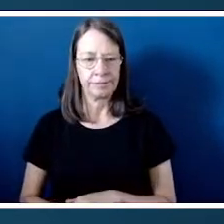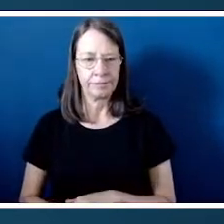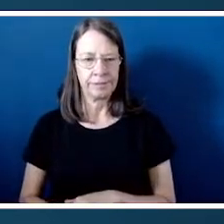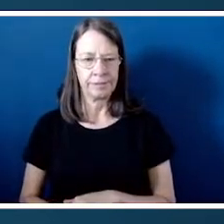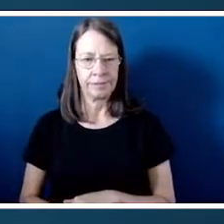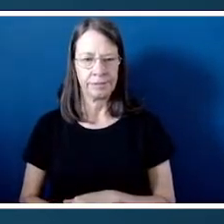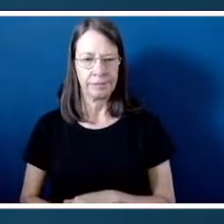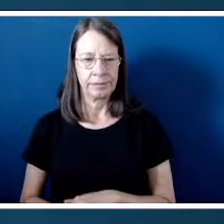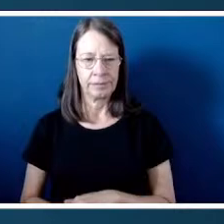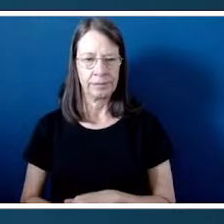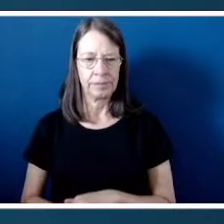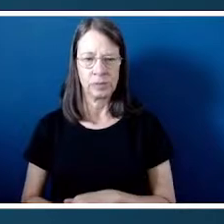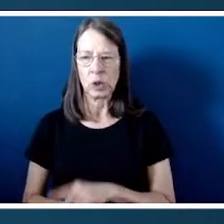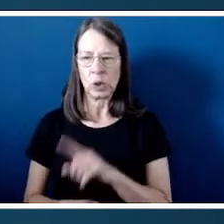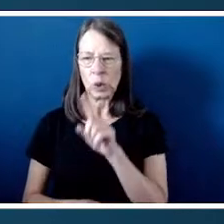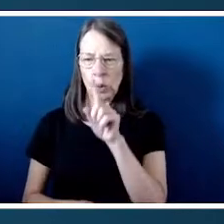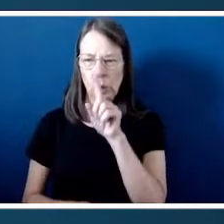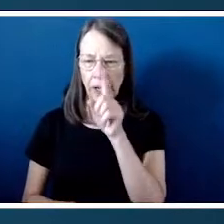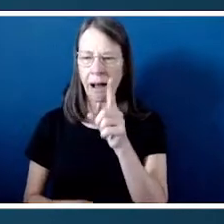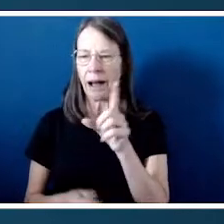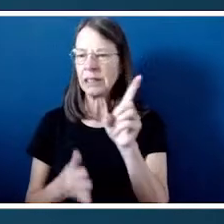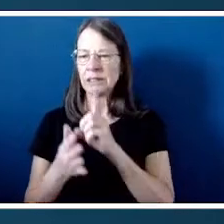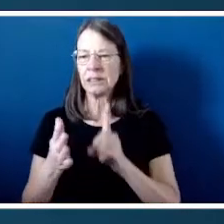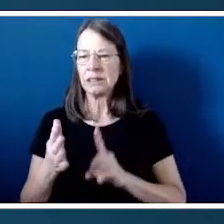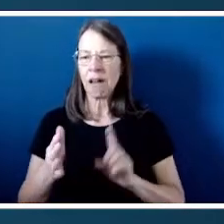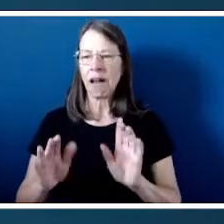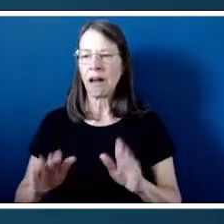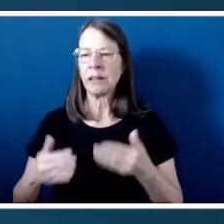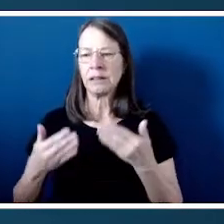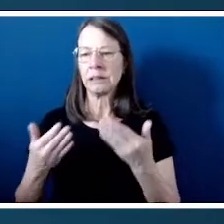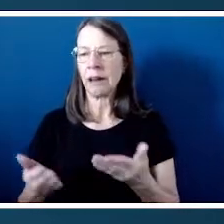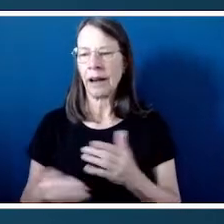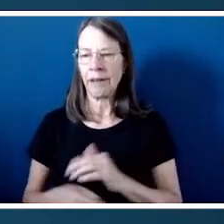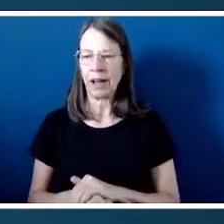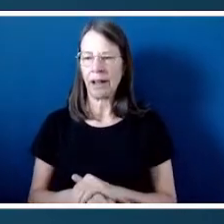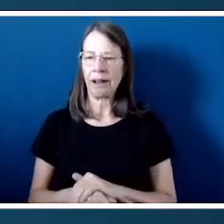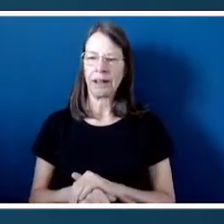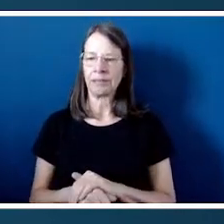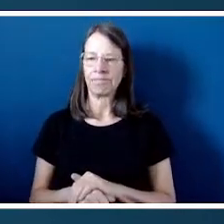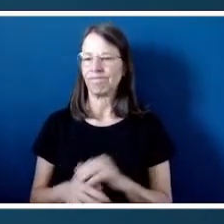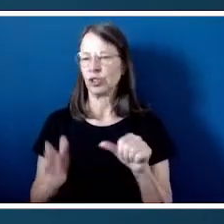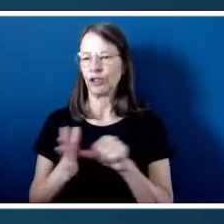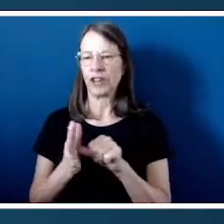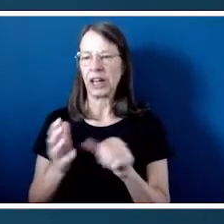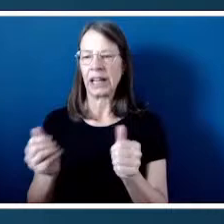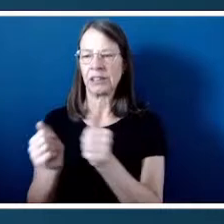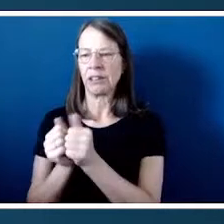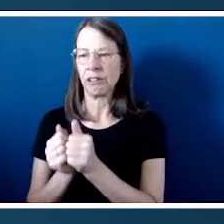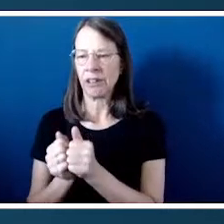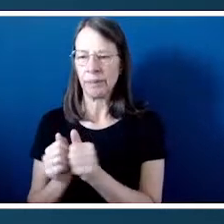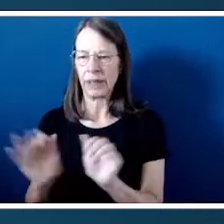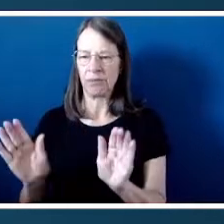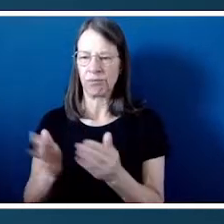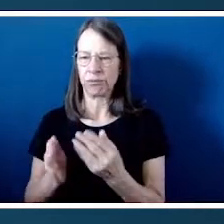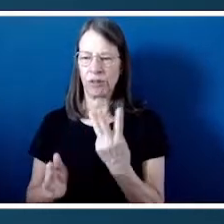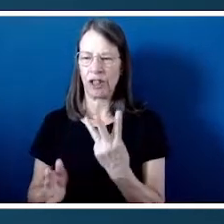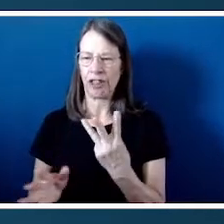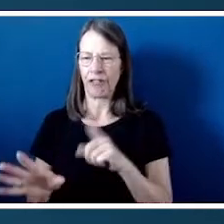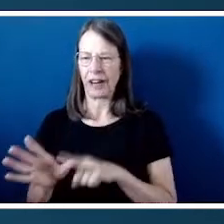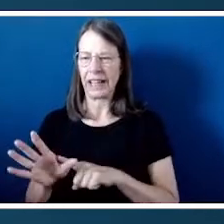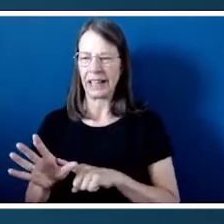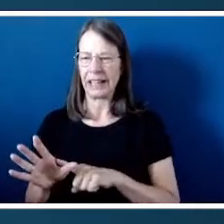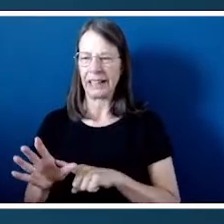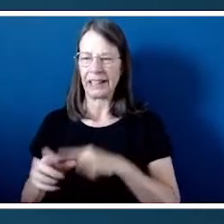in a short 3-year cycles, very few. And I believe none can be delivered through an annual